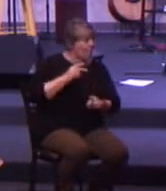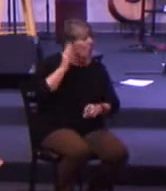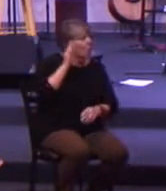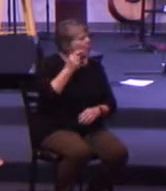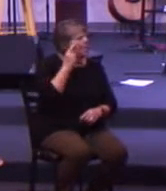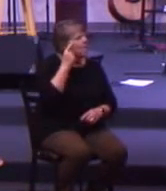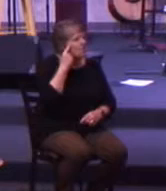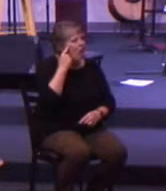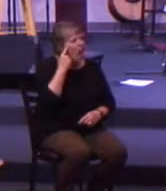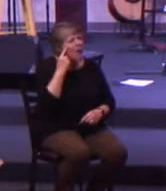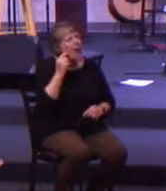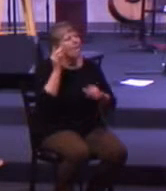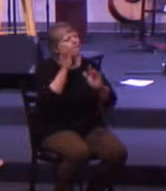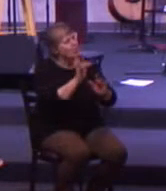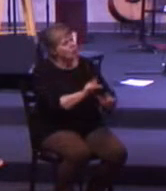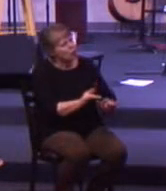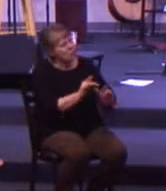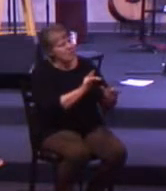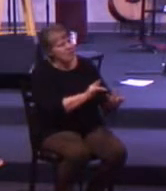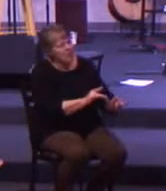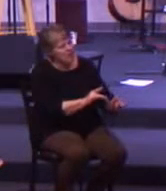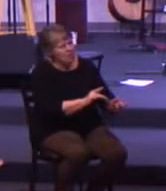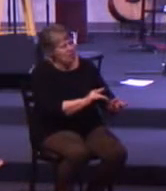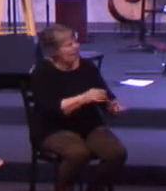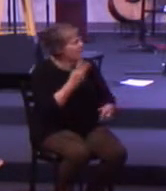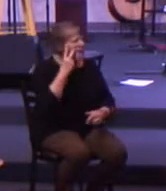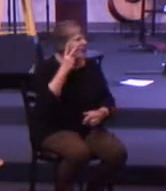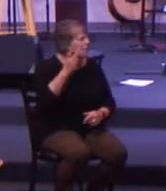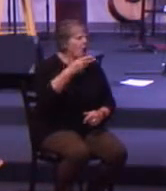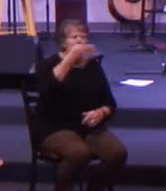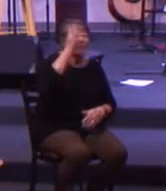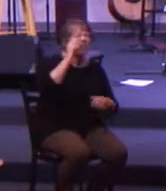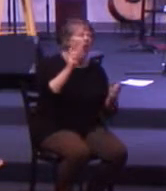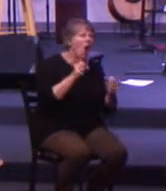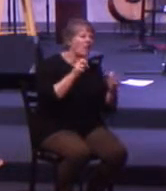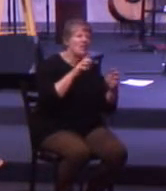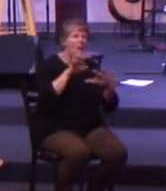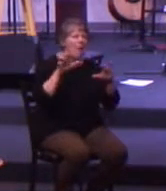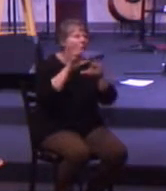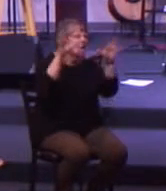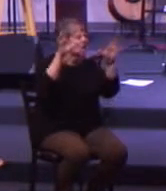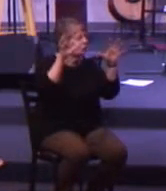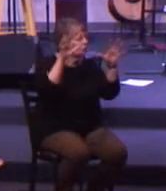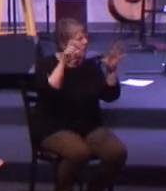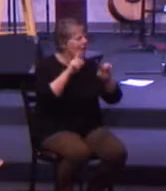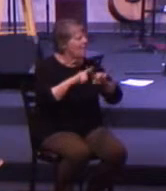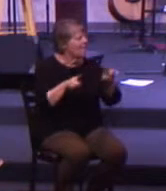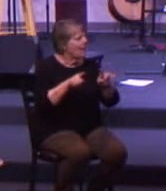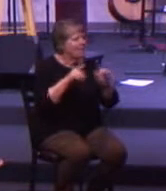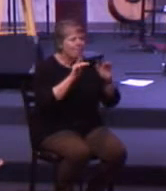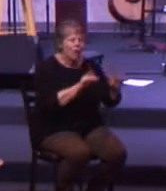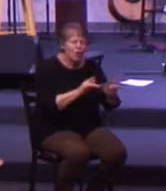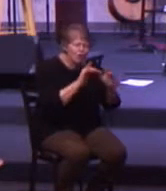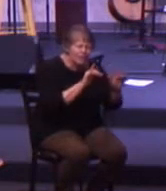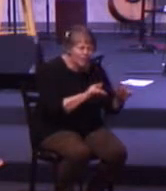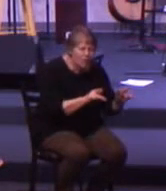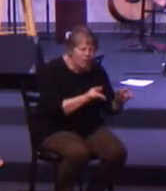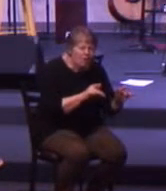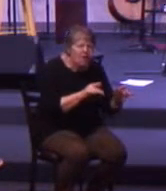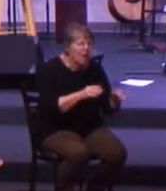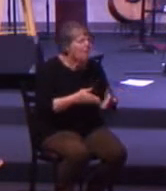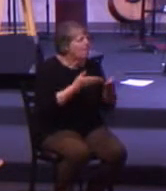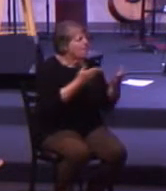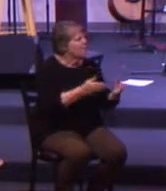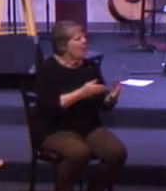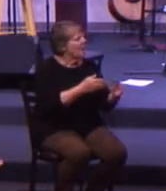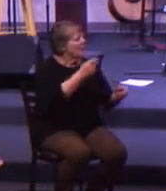who was a monster. They would have seen a God who presented a new kind of justice that was more equal and merciful than